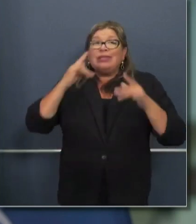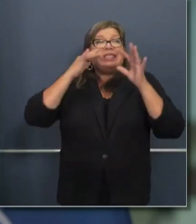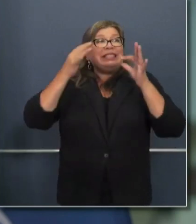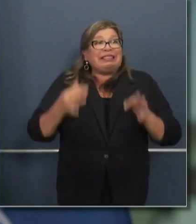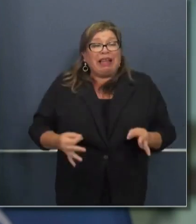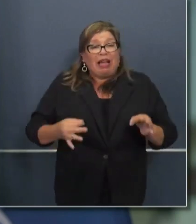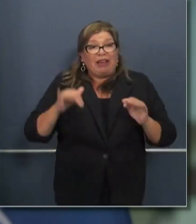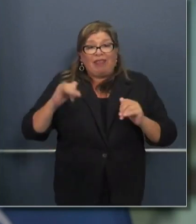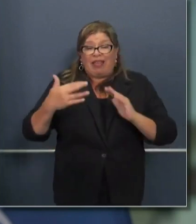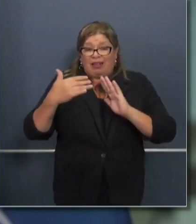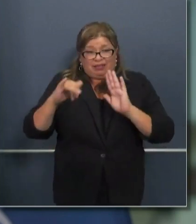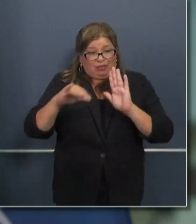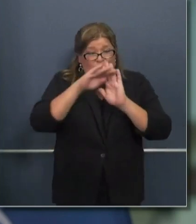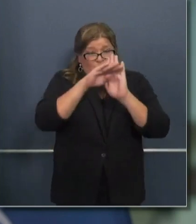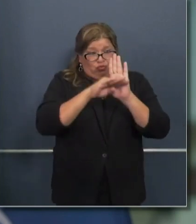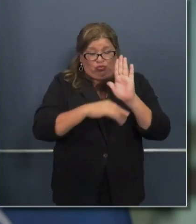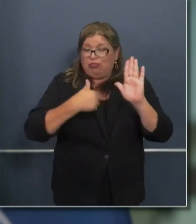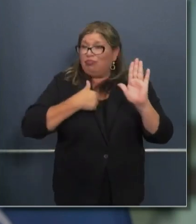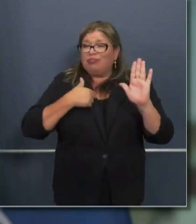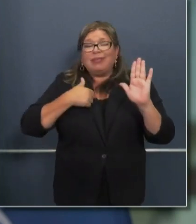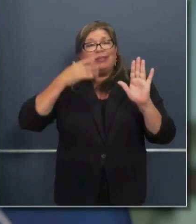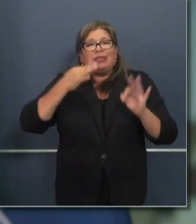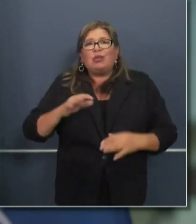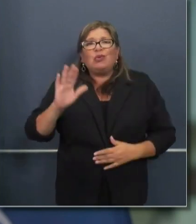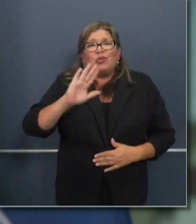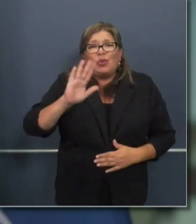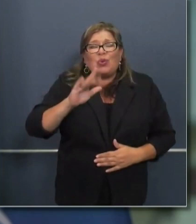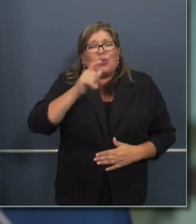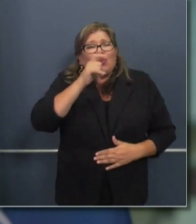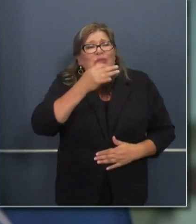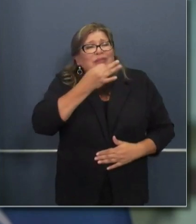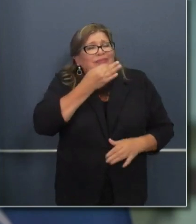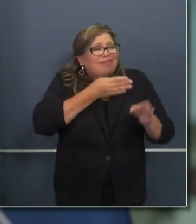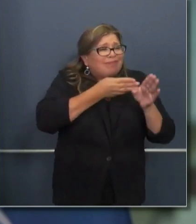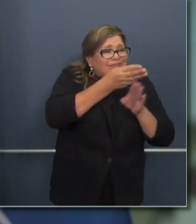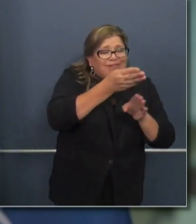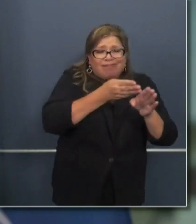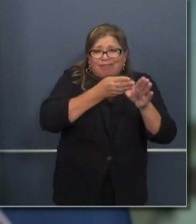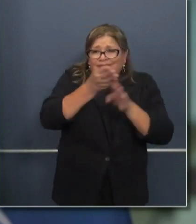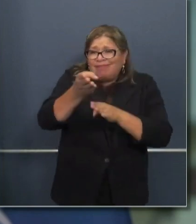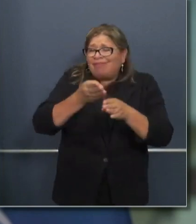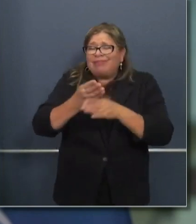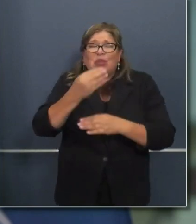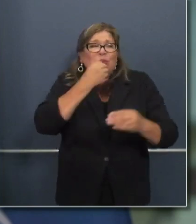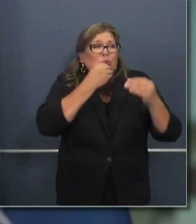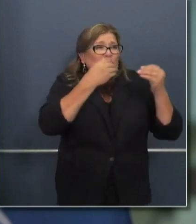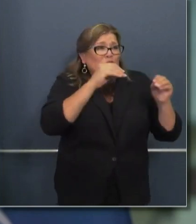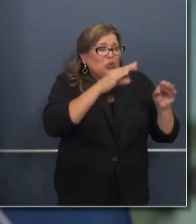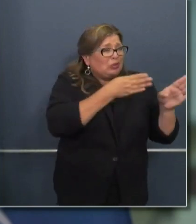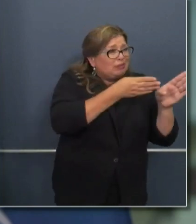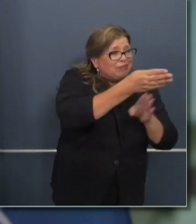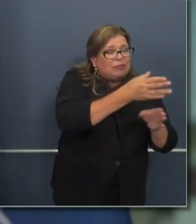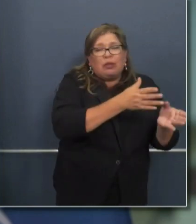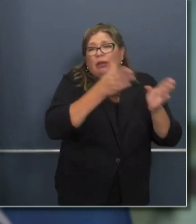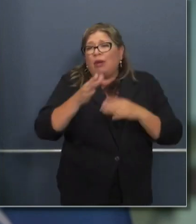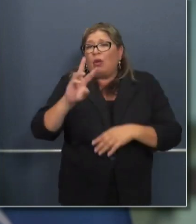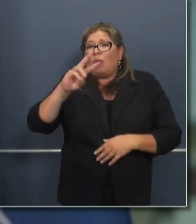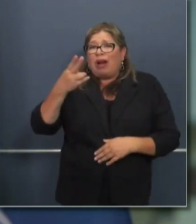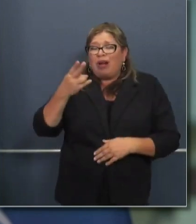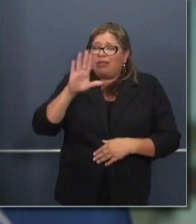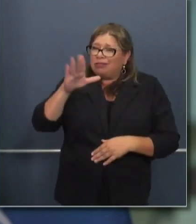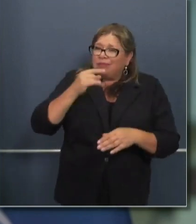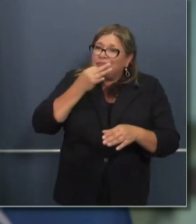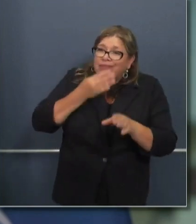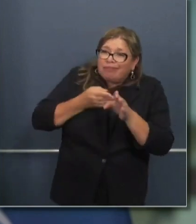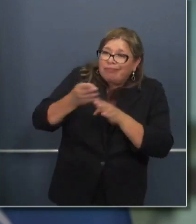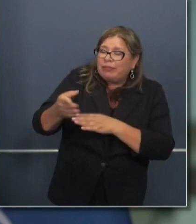us draft those guidelines to procure strategies to manifest those guidelines to keep you healthy, to keep you